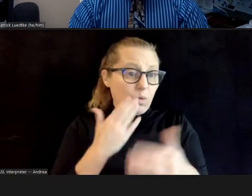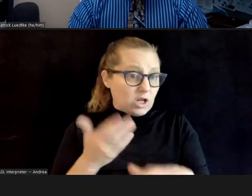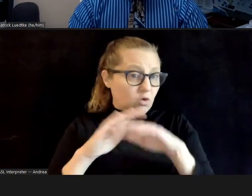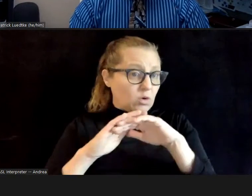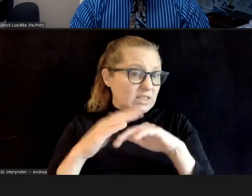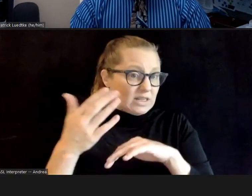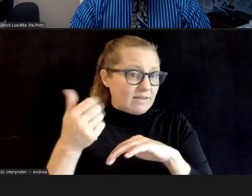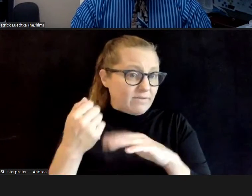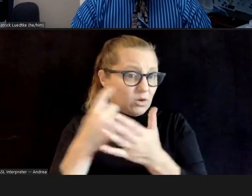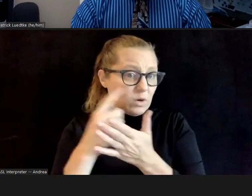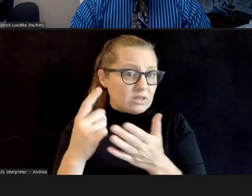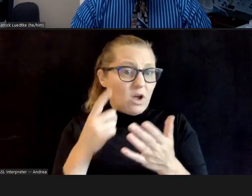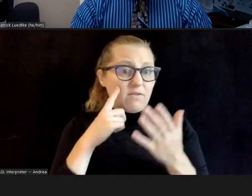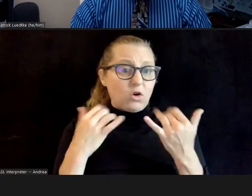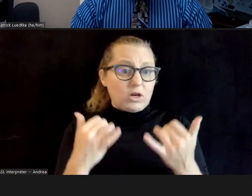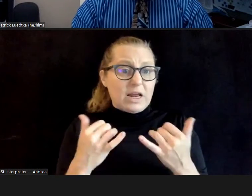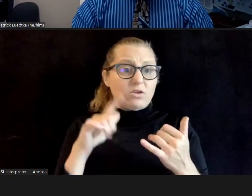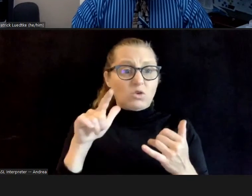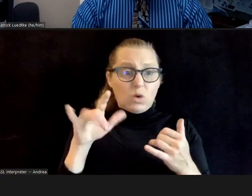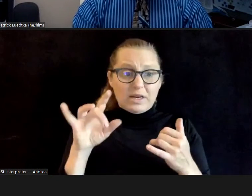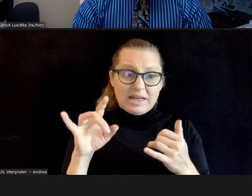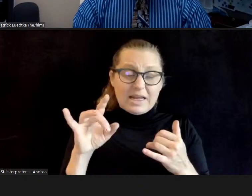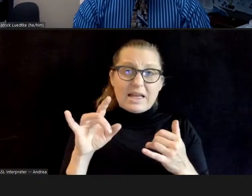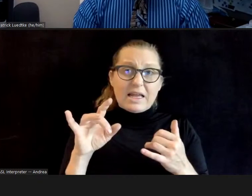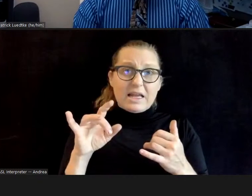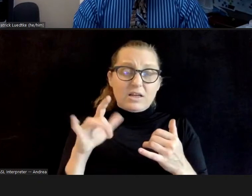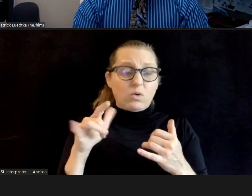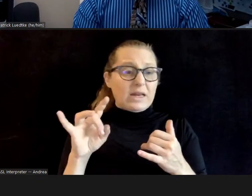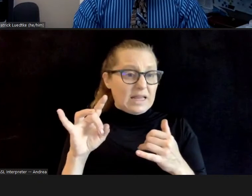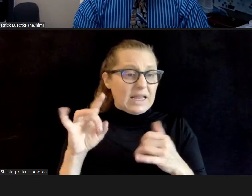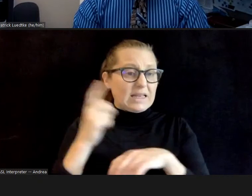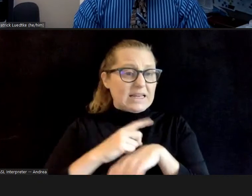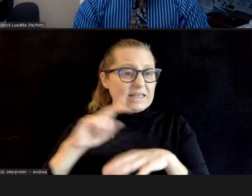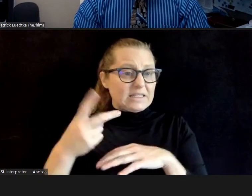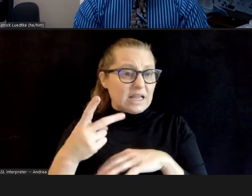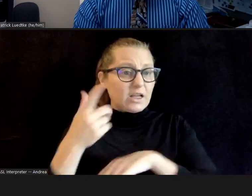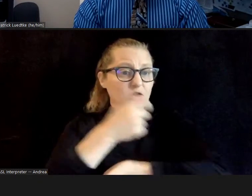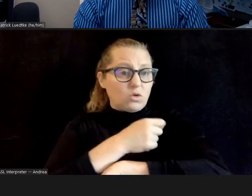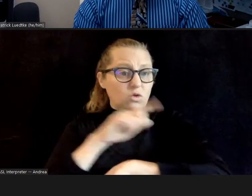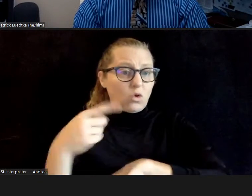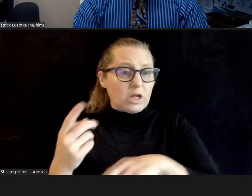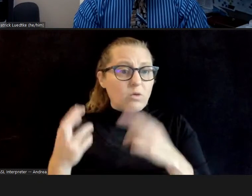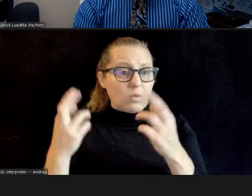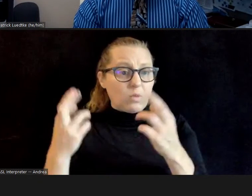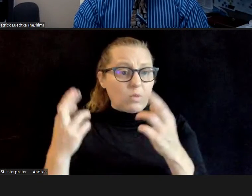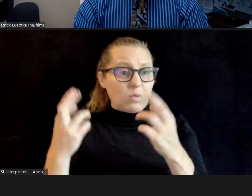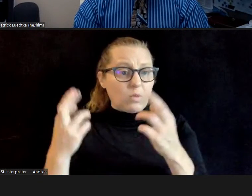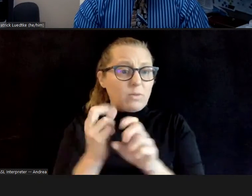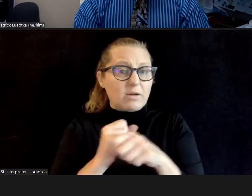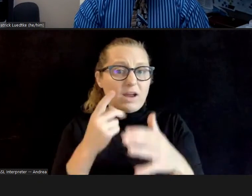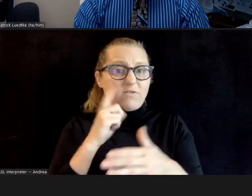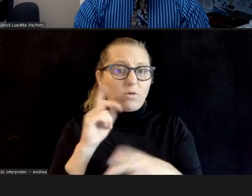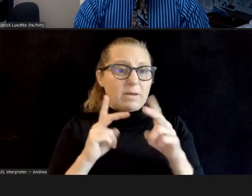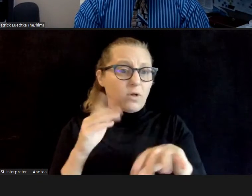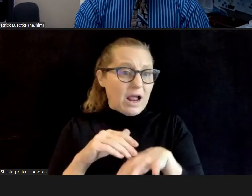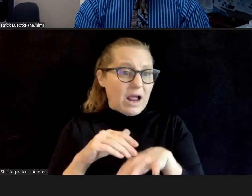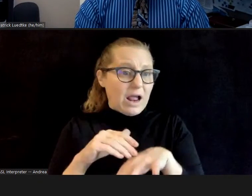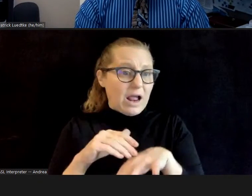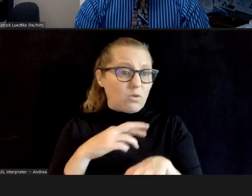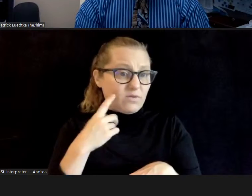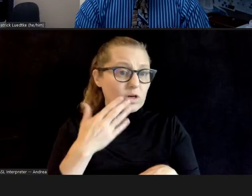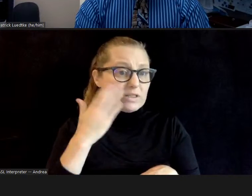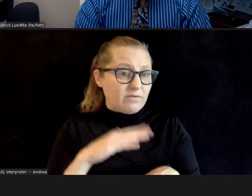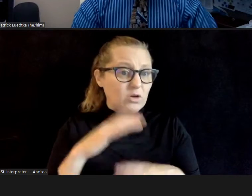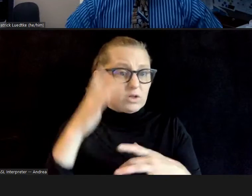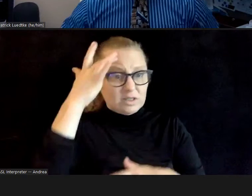now, 28-day second doses are only recommended to be prioritized for people who are at risk for severe disease, including